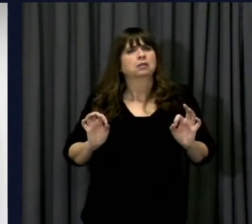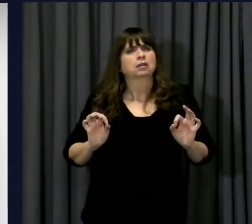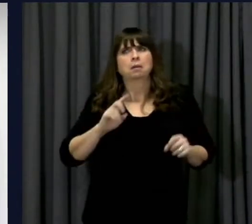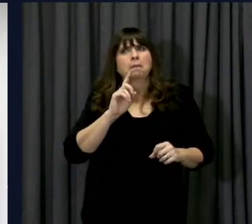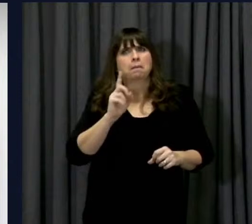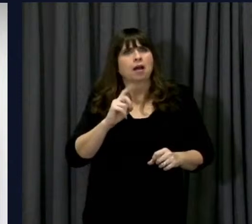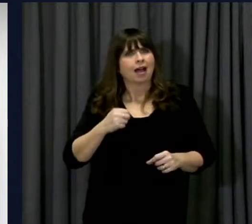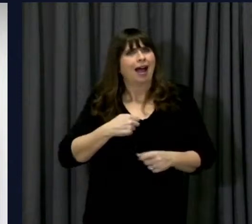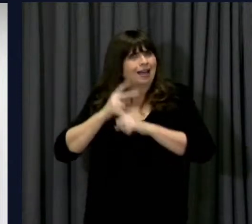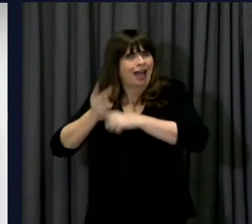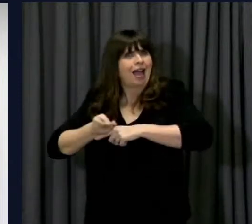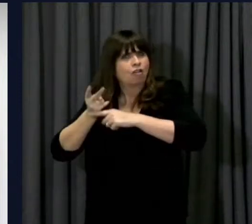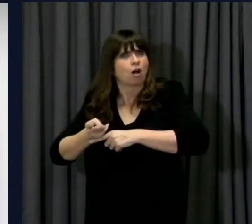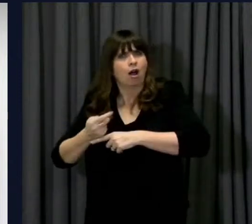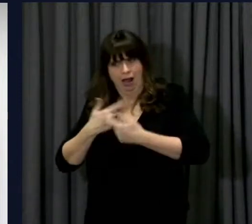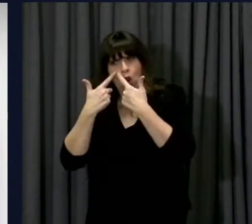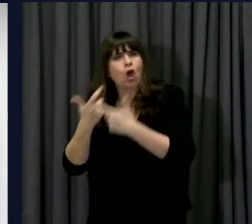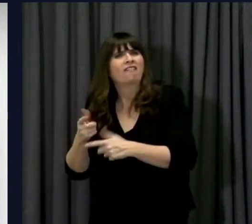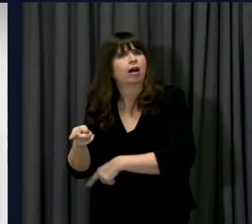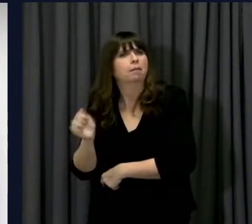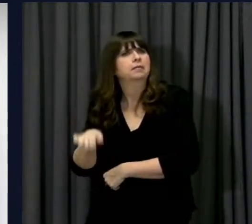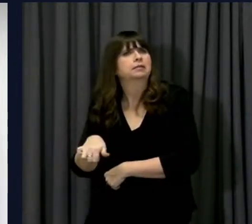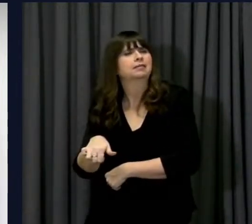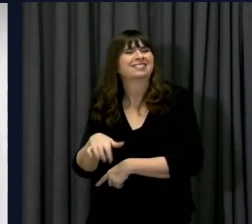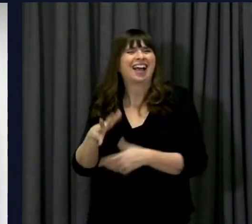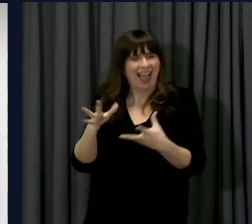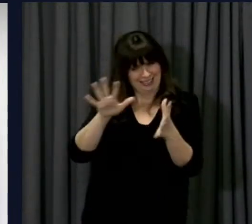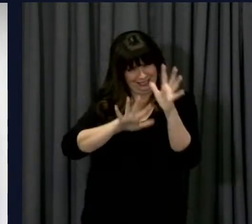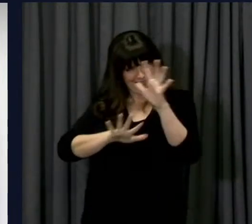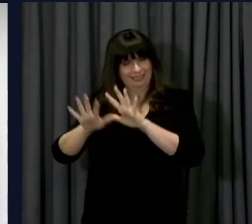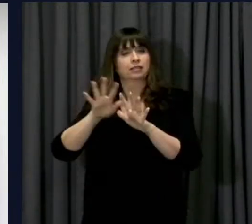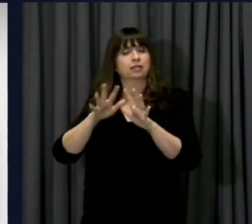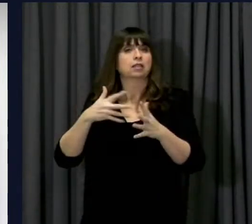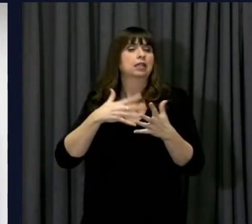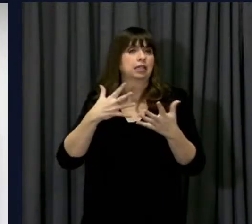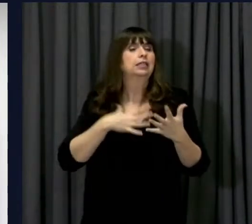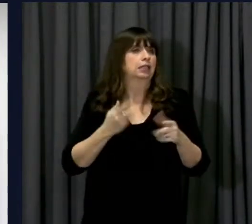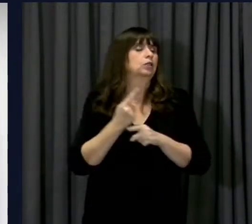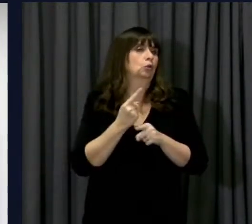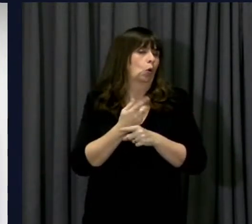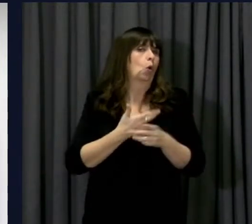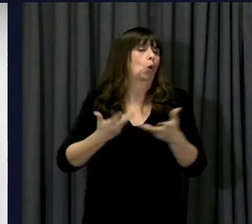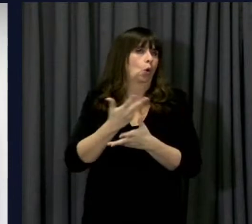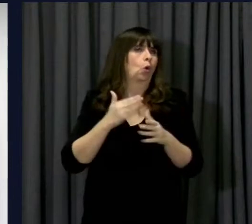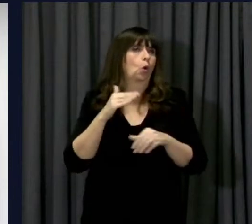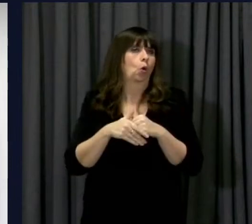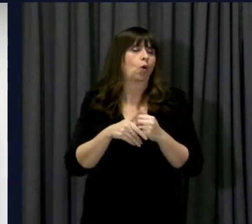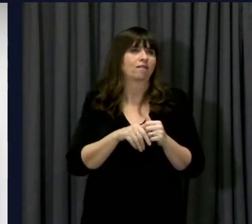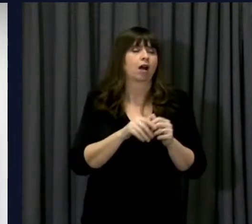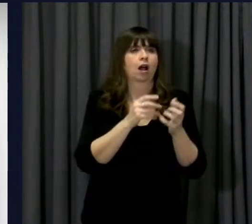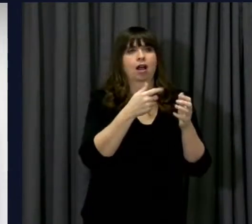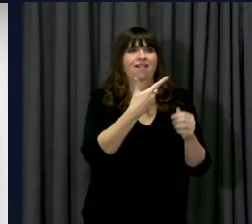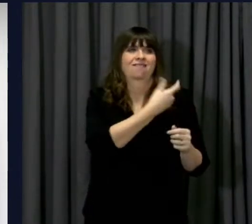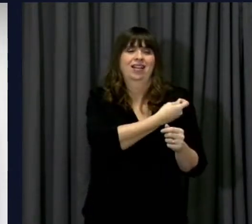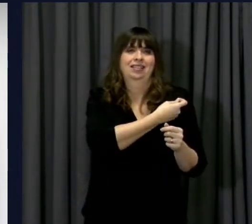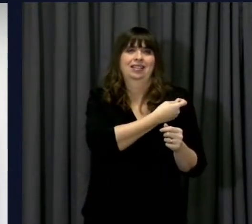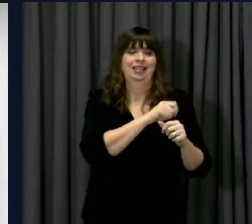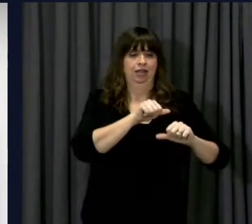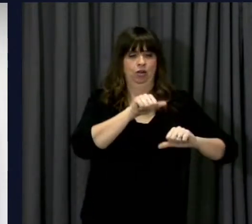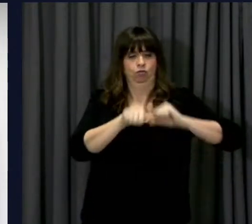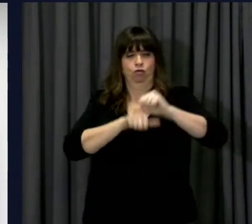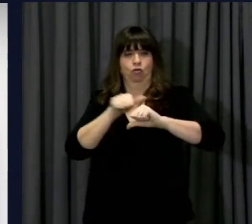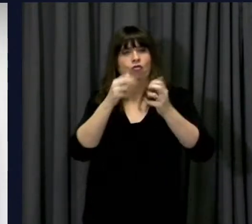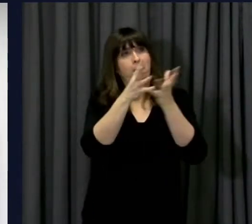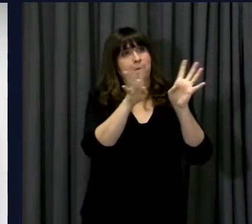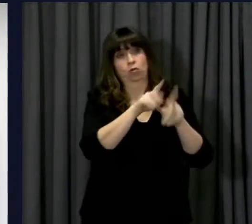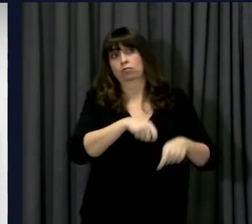we are updating the public-facing information, and I'll make sure that's part of the conversation around Vaccine Programme Board when I meet with my officials before and